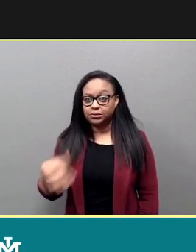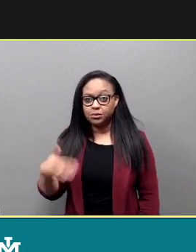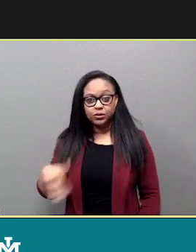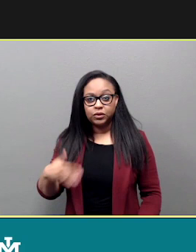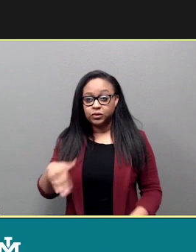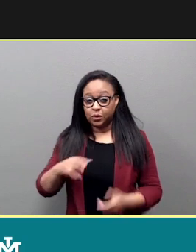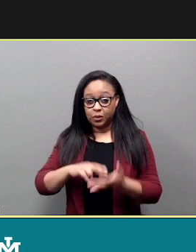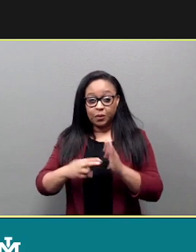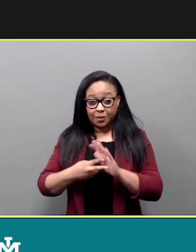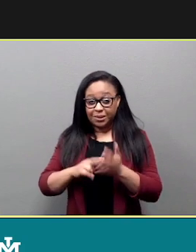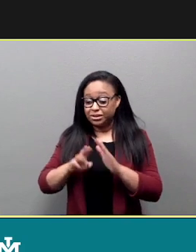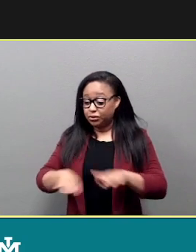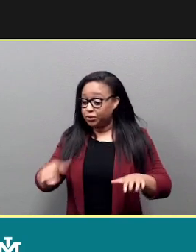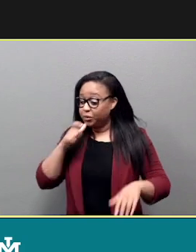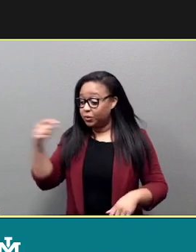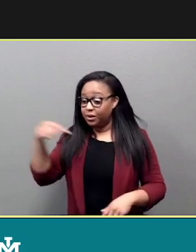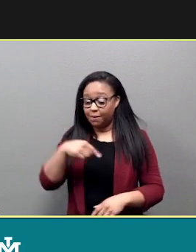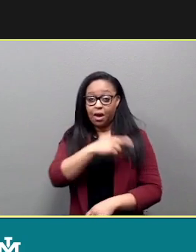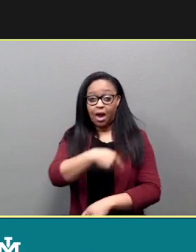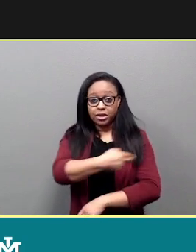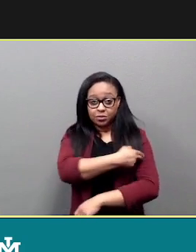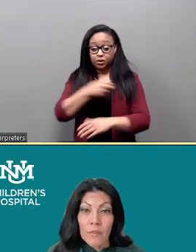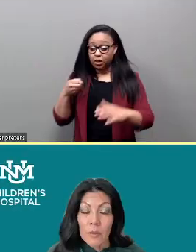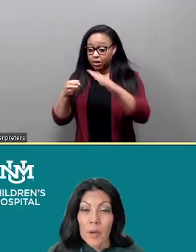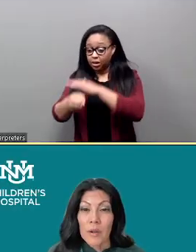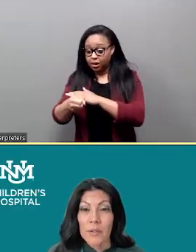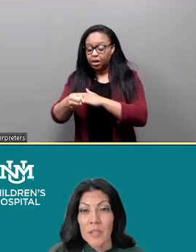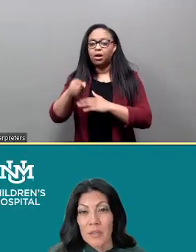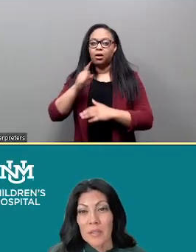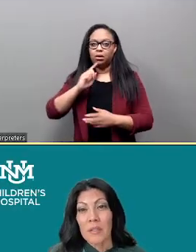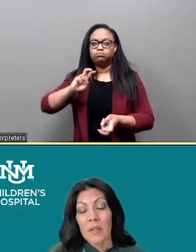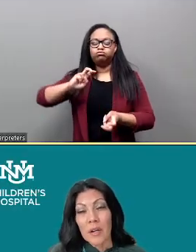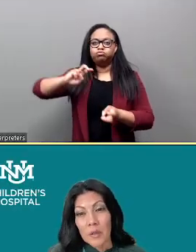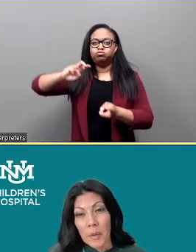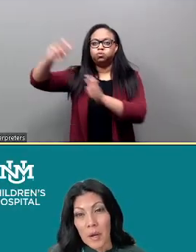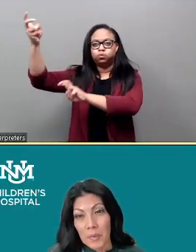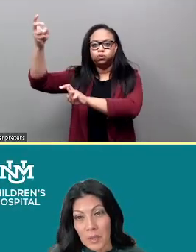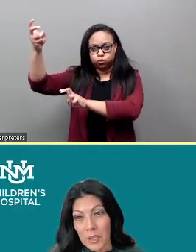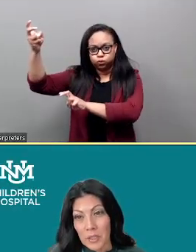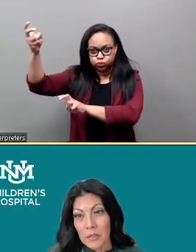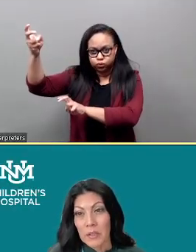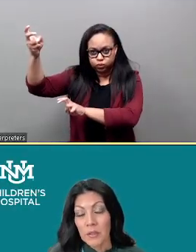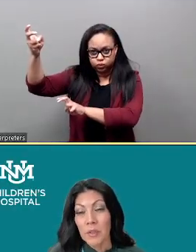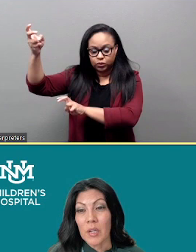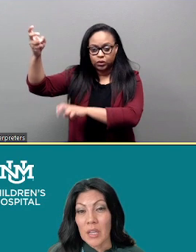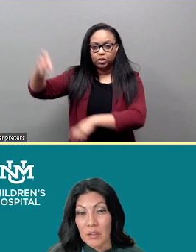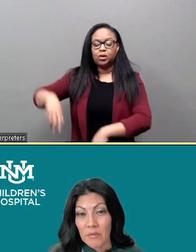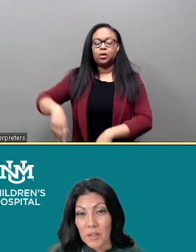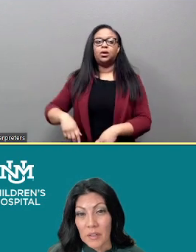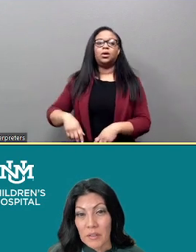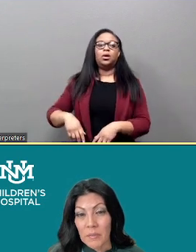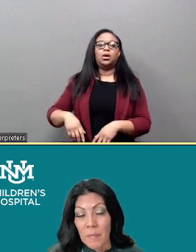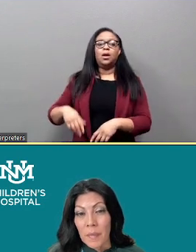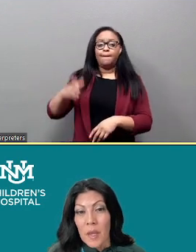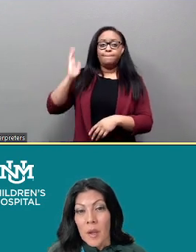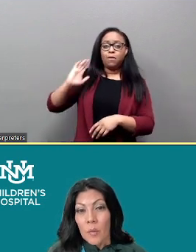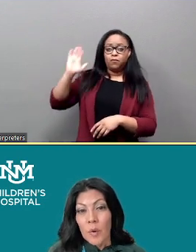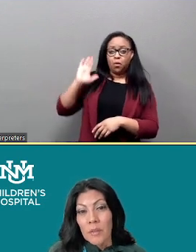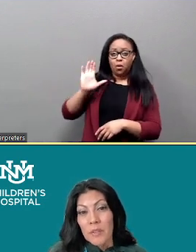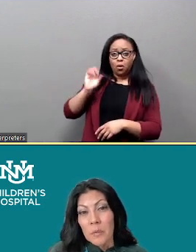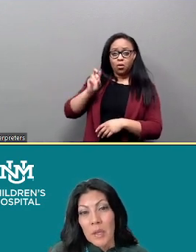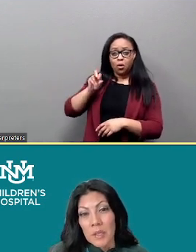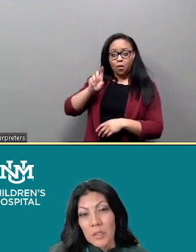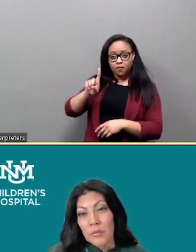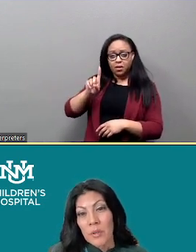sick. Additionally, in regards to the COVID, we are seeing this in younger populations, including infants.